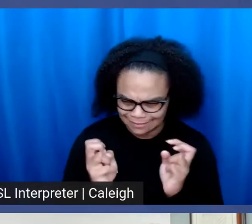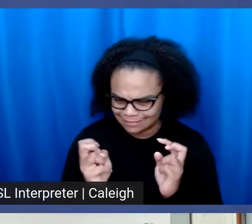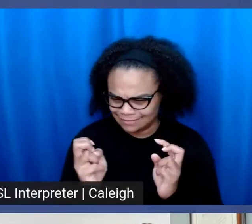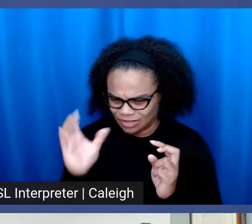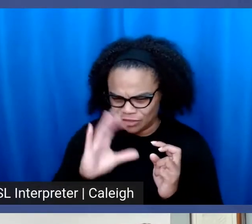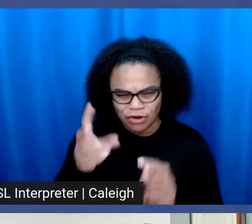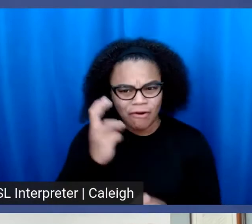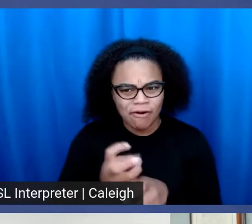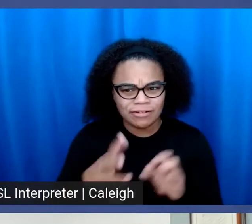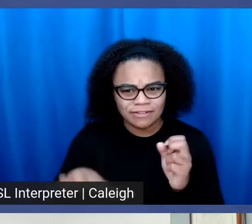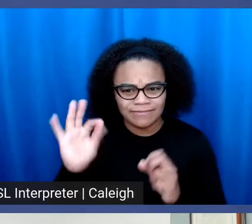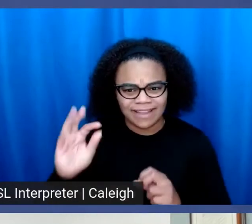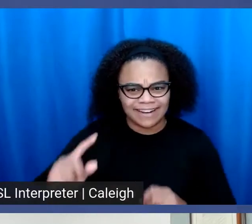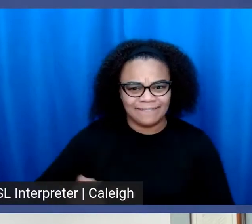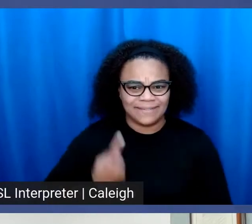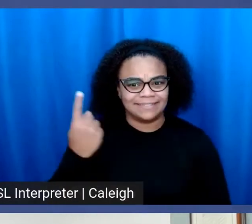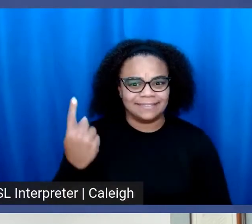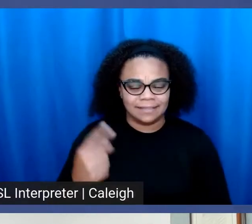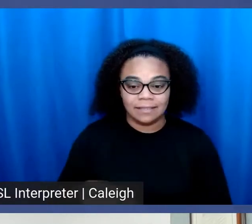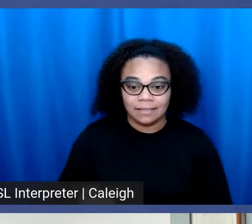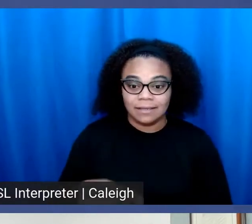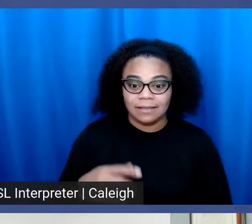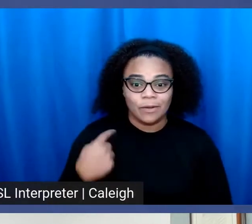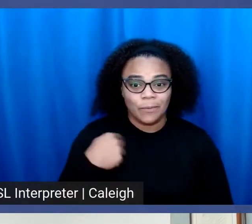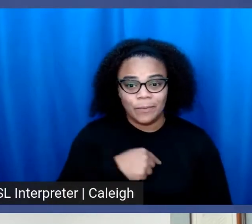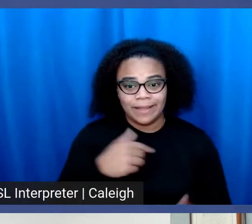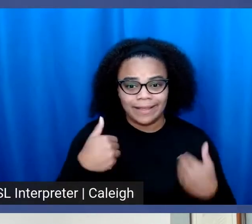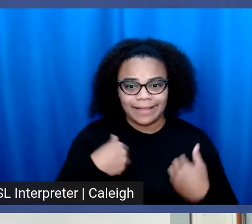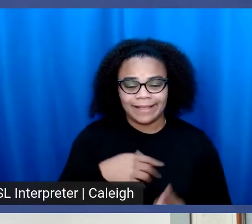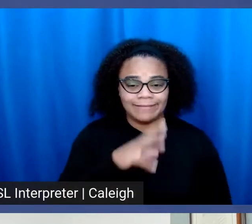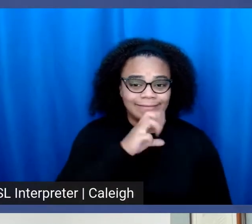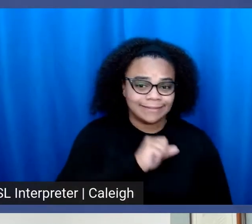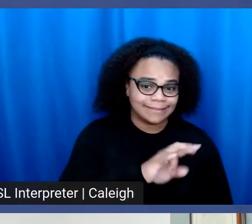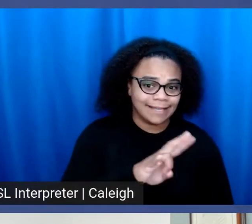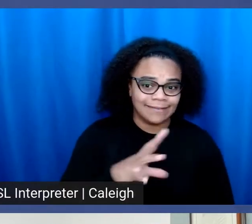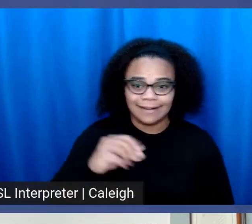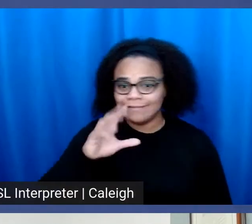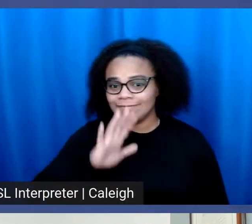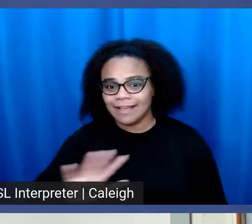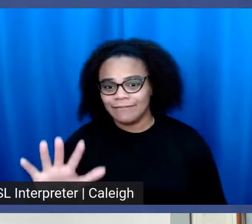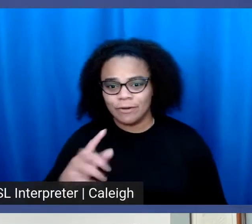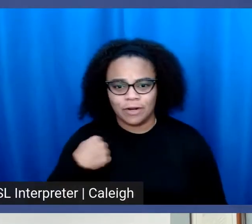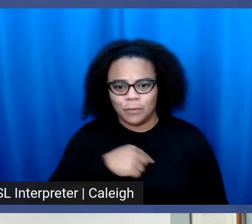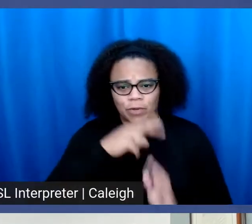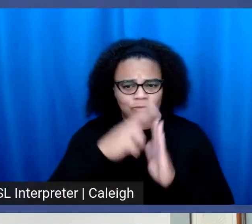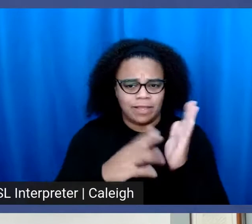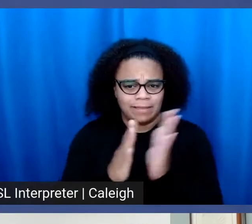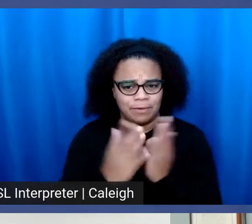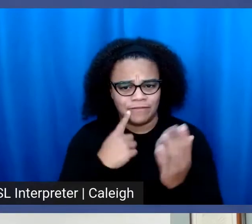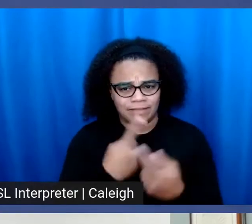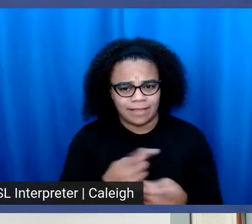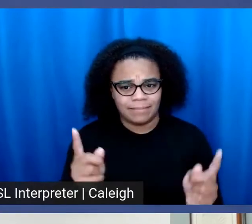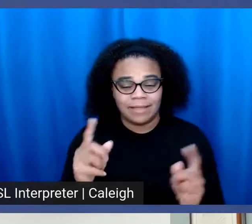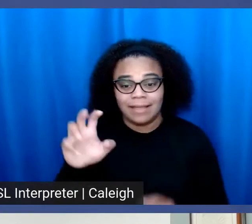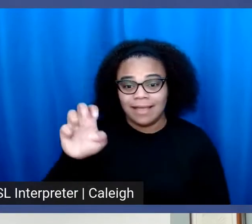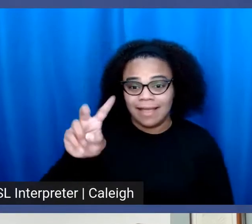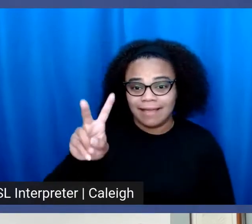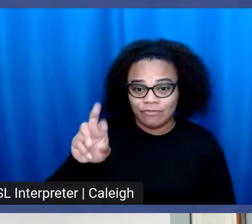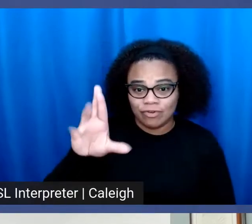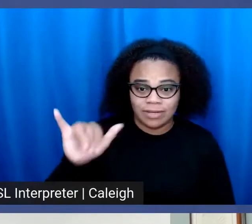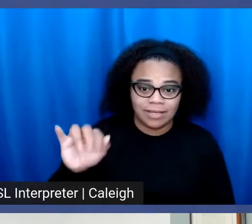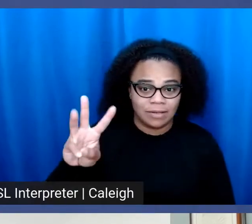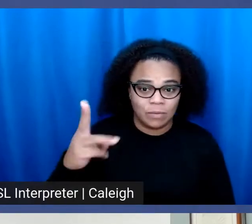a 7-year-old and a 5-year-old, and for years we read them this book, Everywhere Babies. So imagine our shock and surprise when Everywhere Babies was,